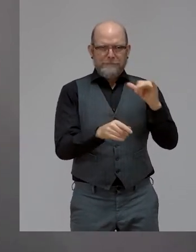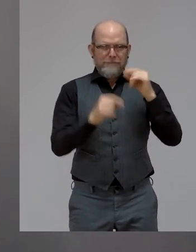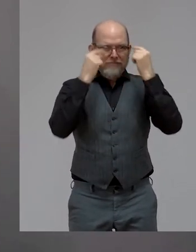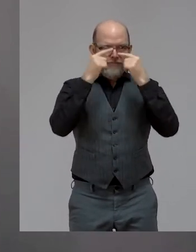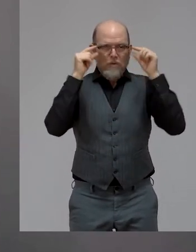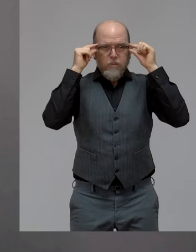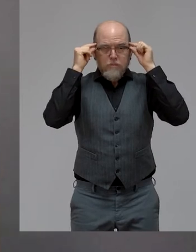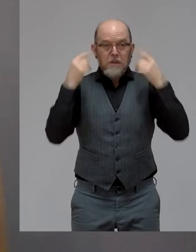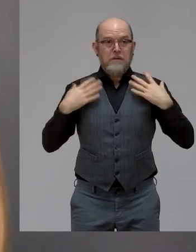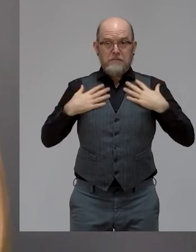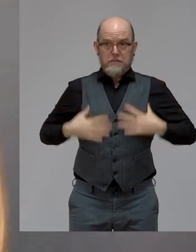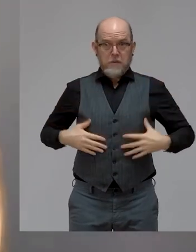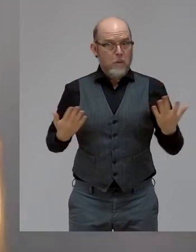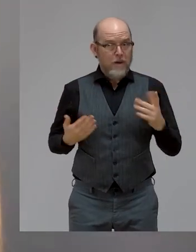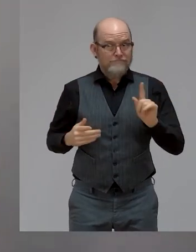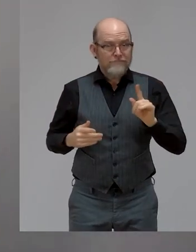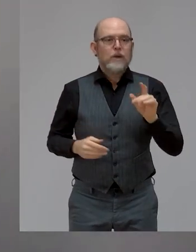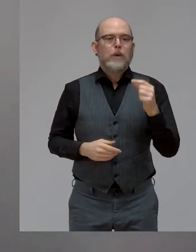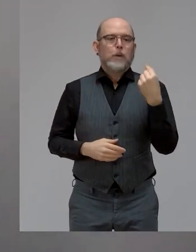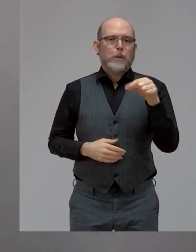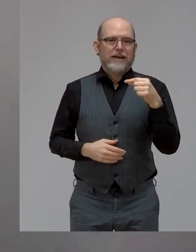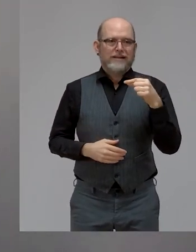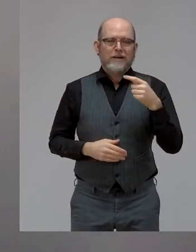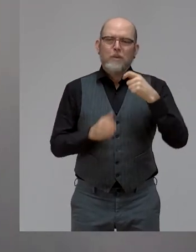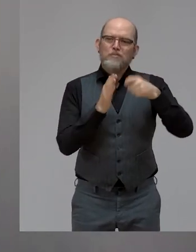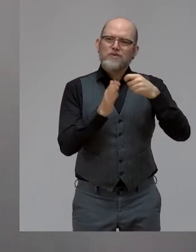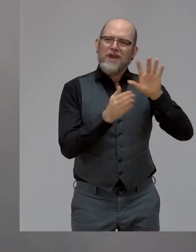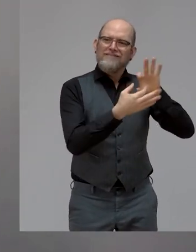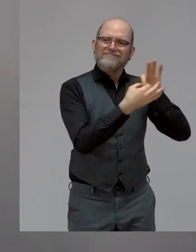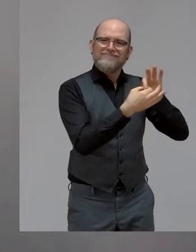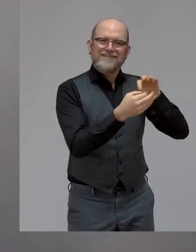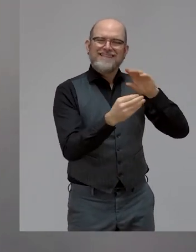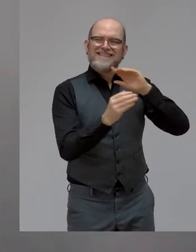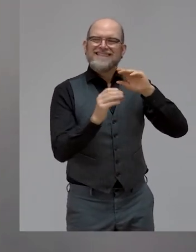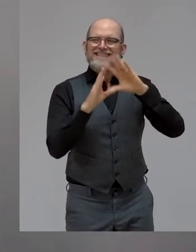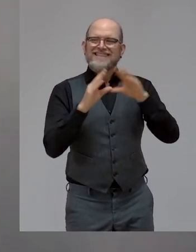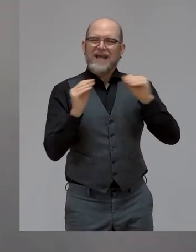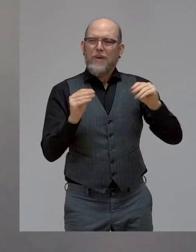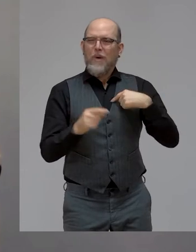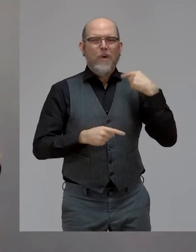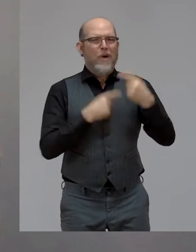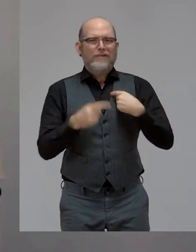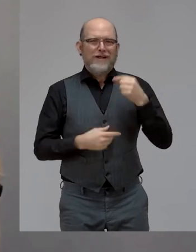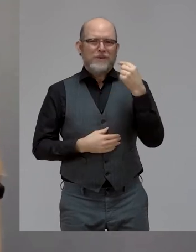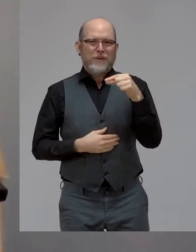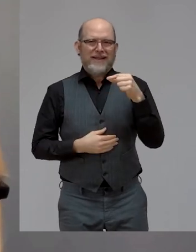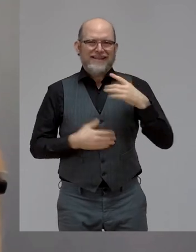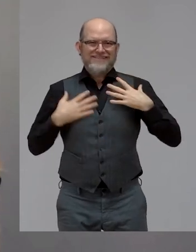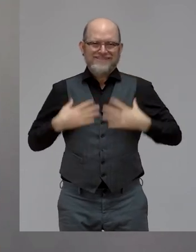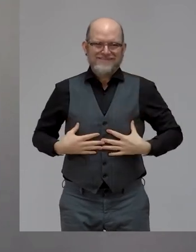Zero Project shirt that I wear all the time in my nod to the Zero